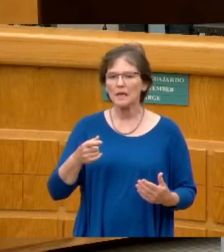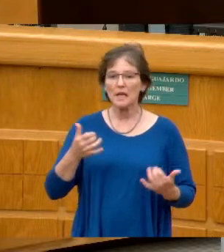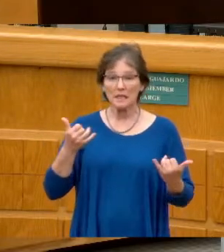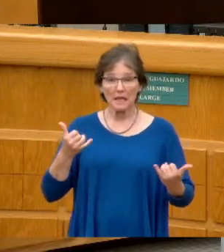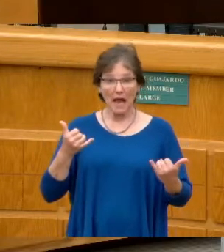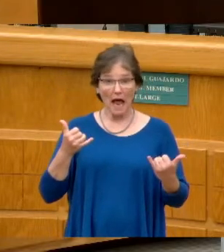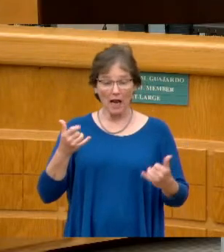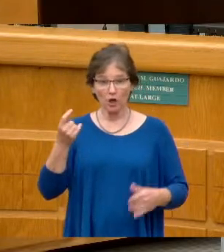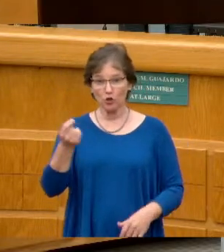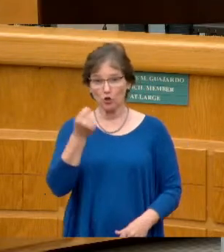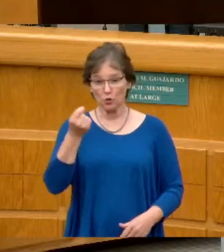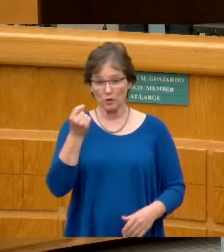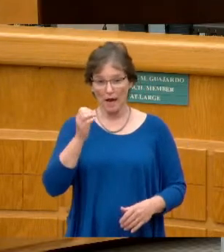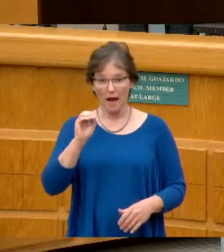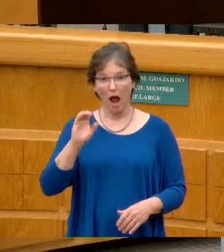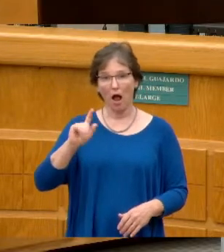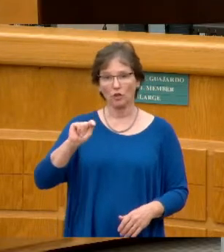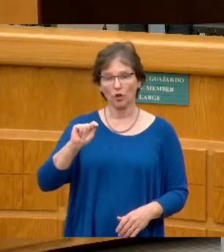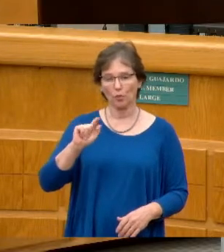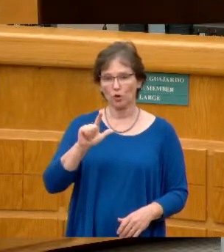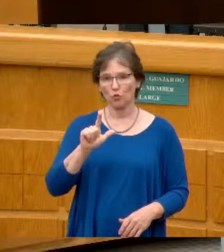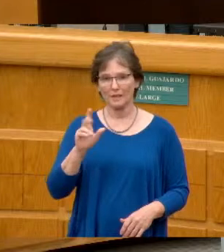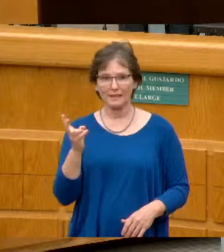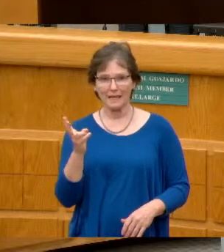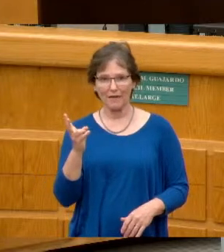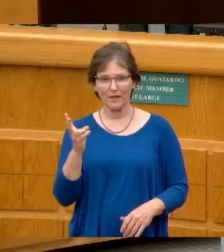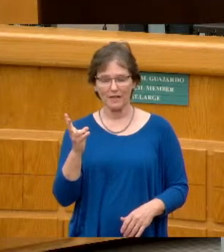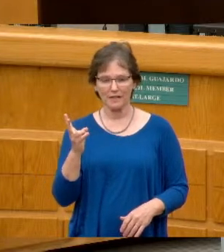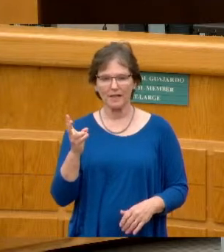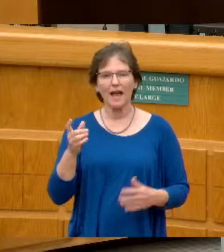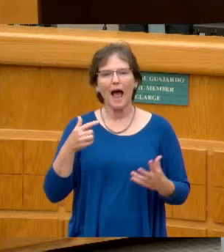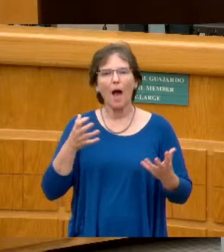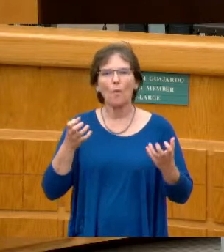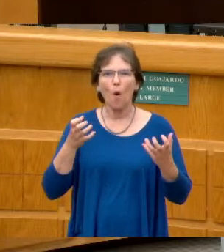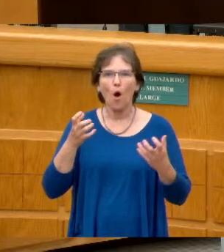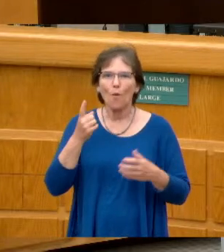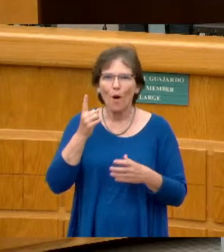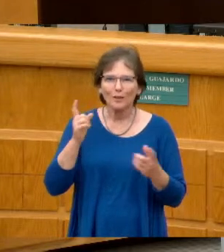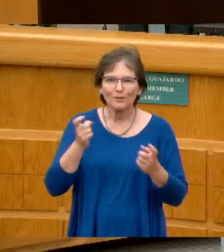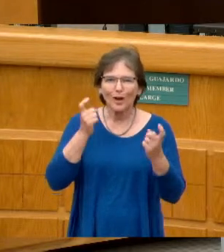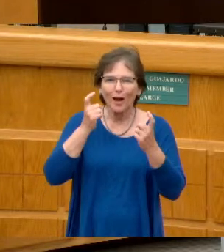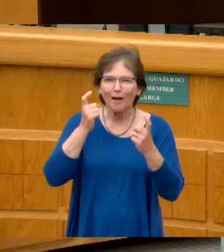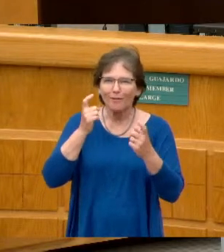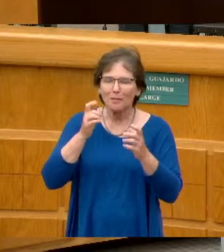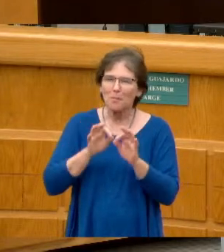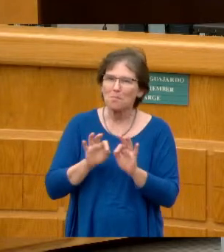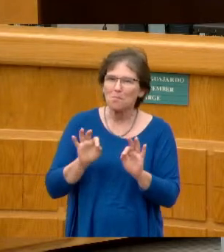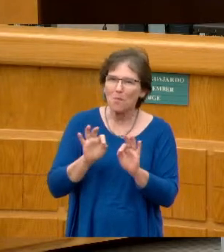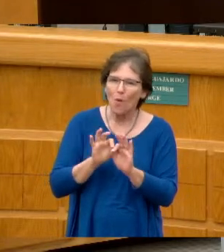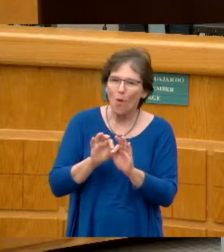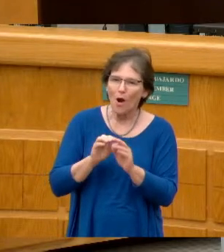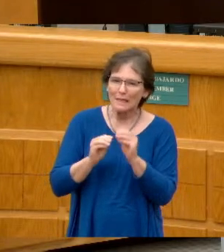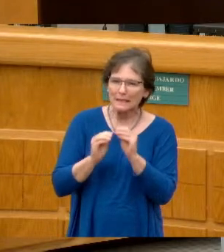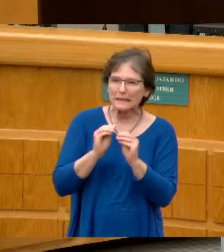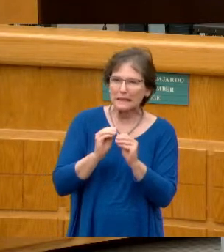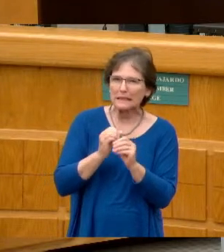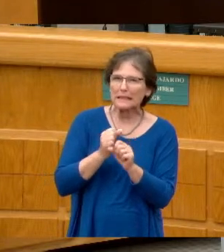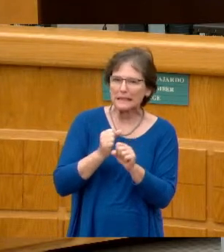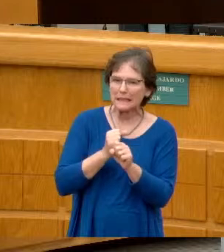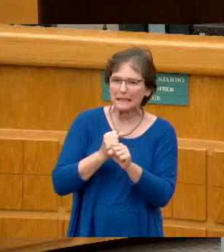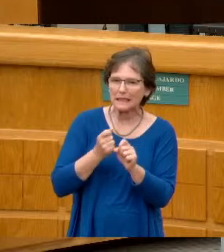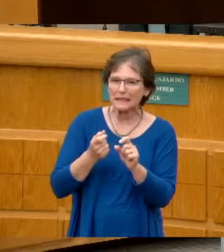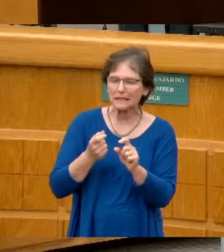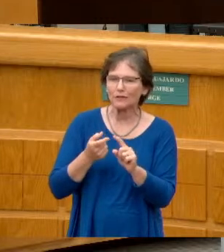especialmente ahora que celebraremos el Día de Brujas. Recuerde incluir el distanciamiento social, usar el cubrebocas y lavarse o desinfectarse las manos